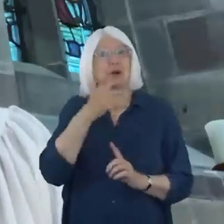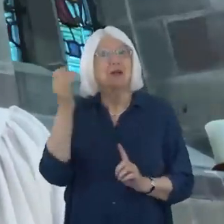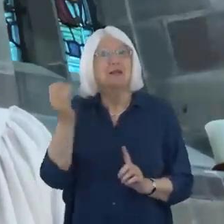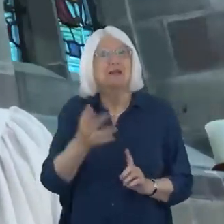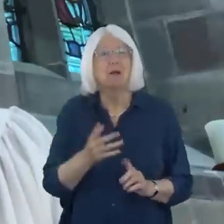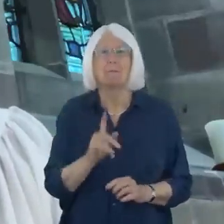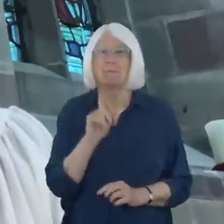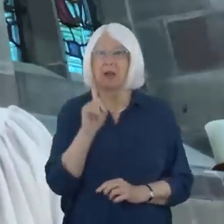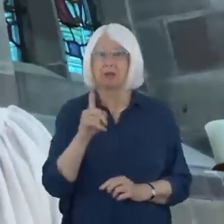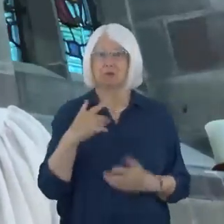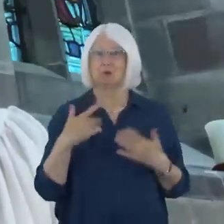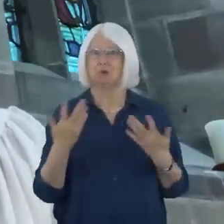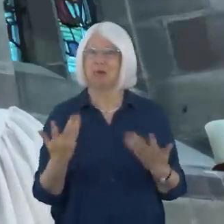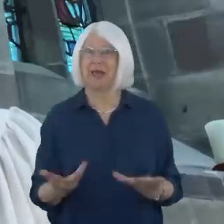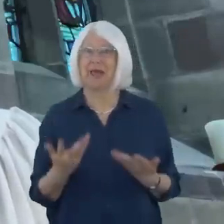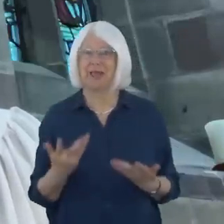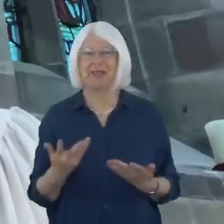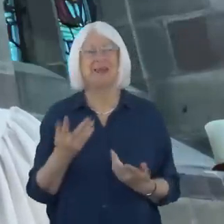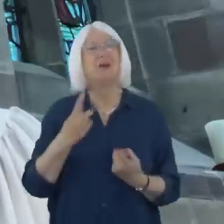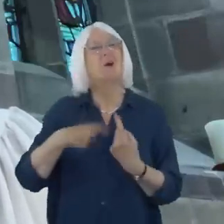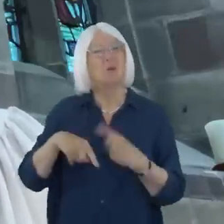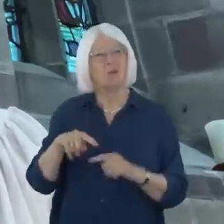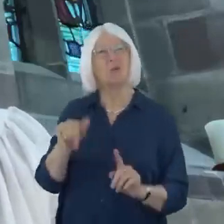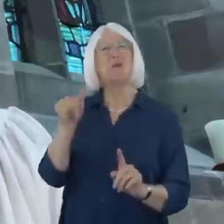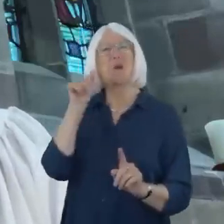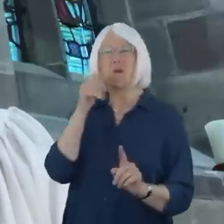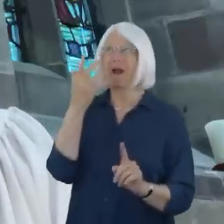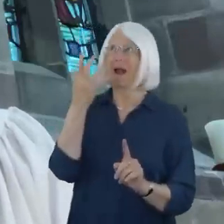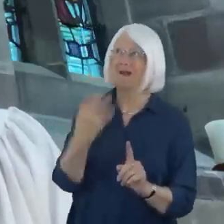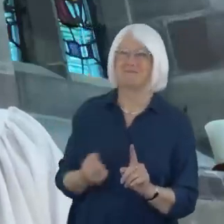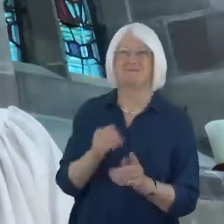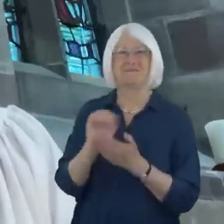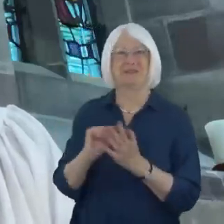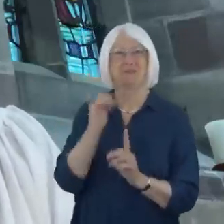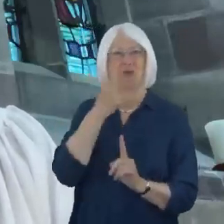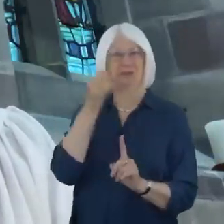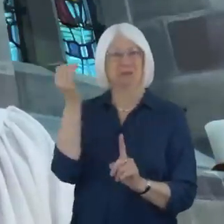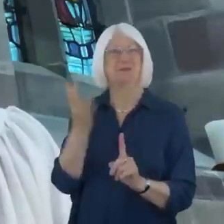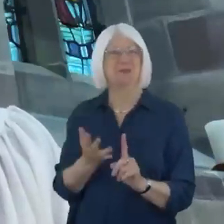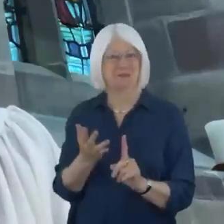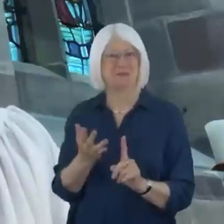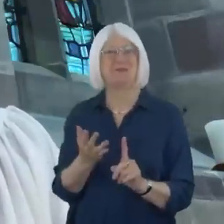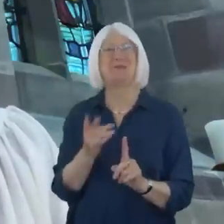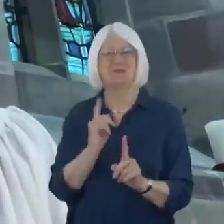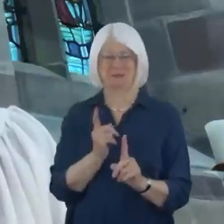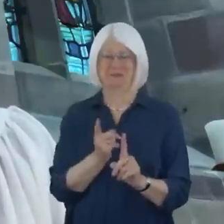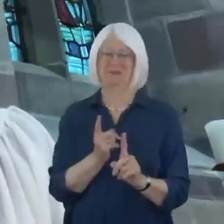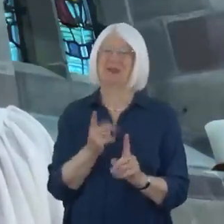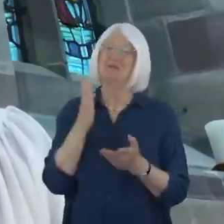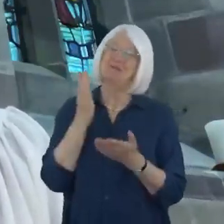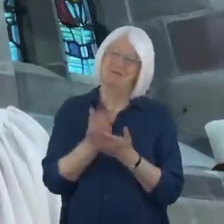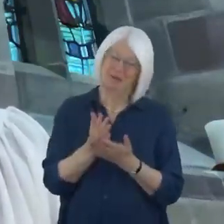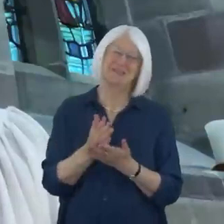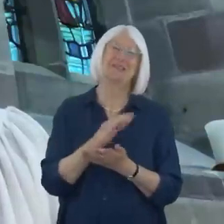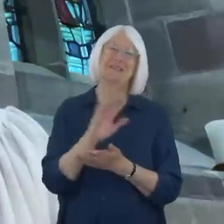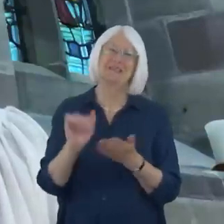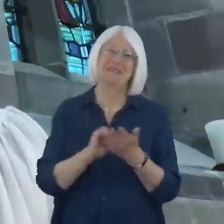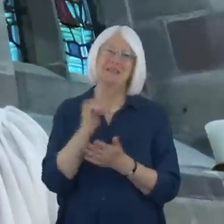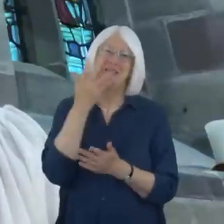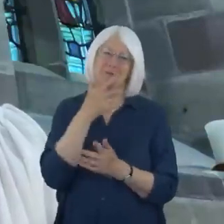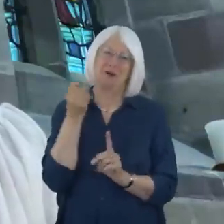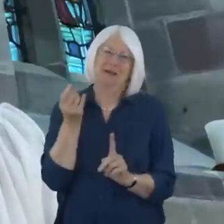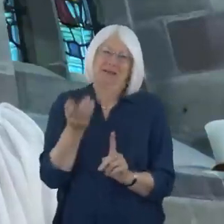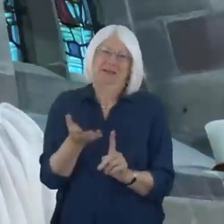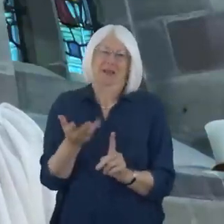today, however, we are blessed by the Spirit's presence and trust that Spirit to be with us as